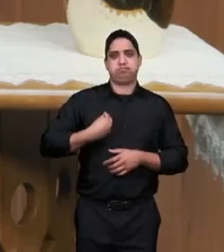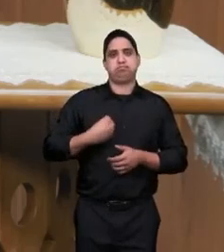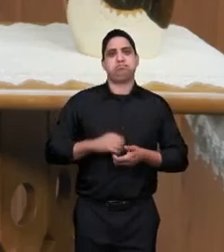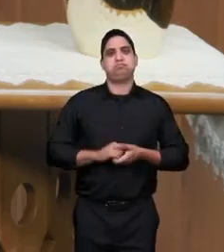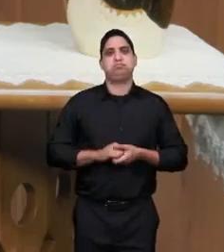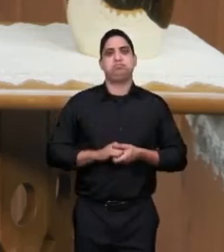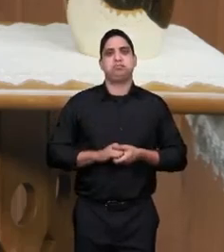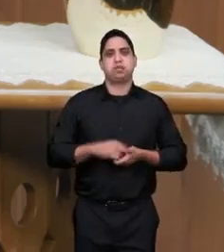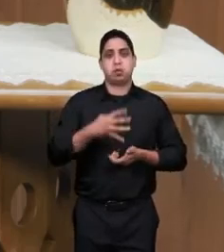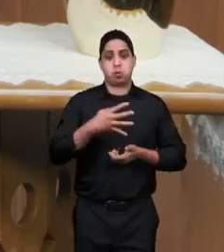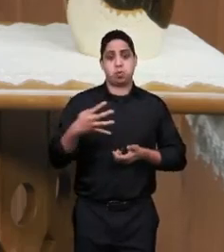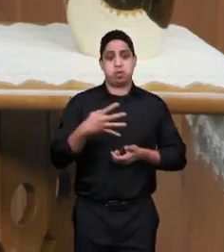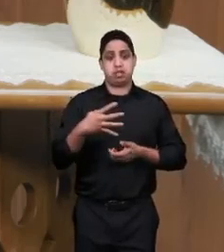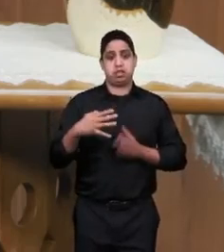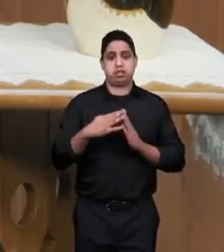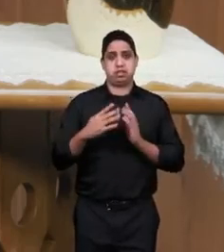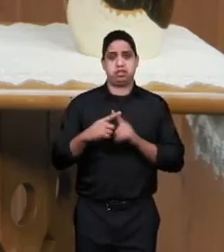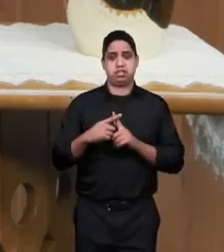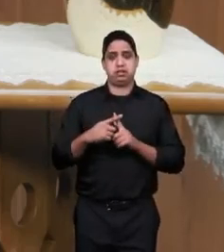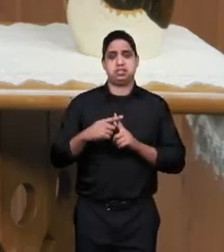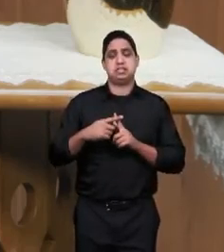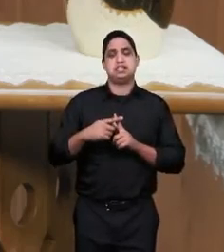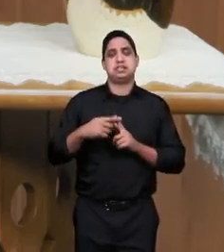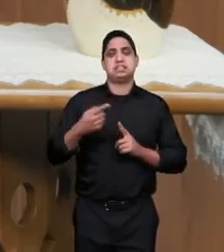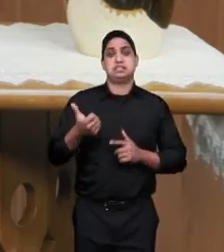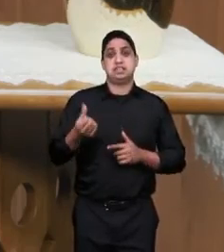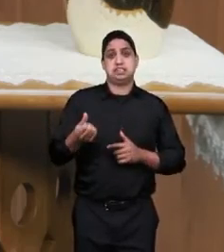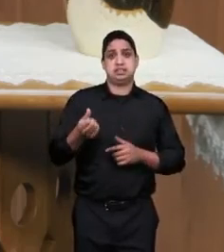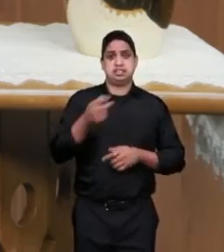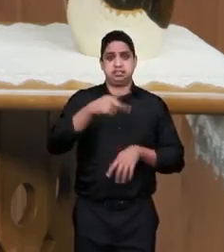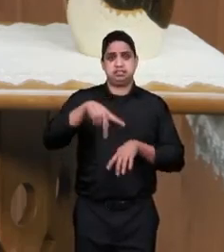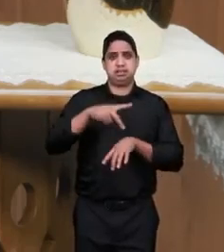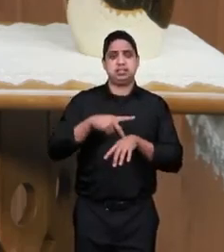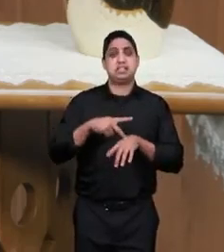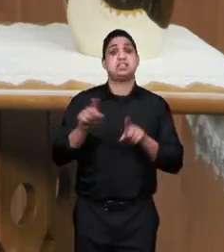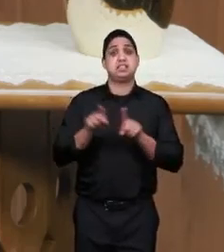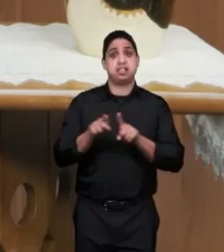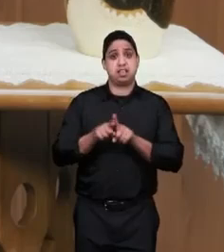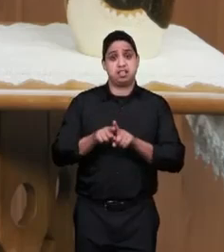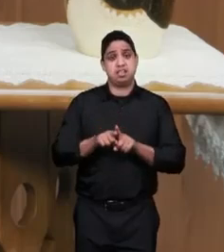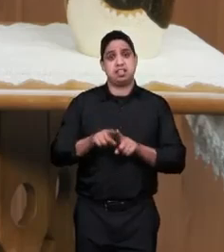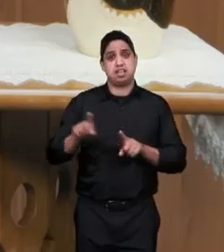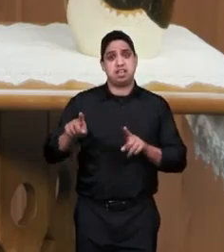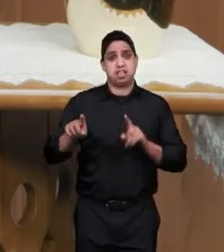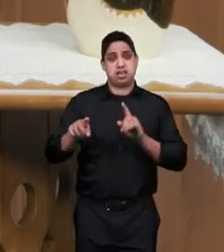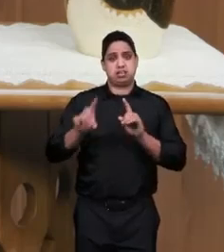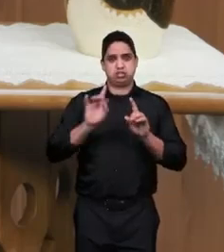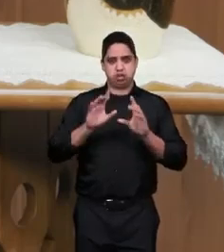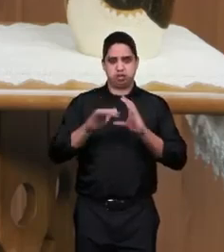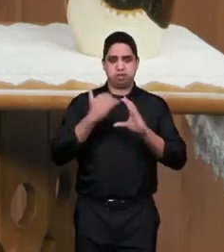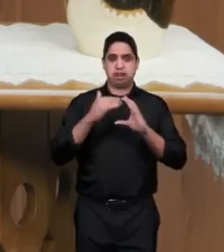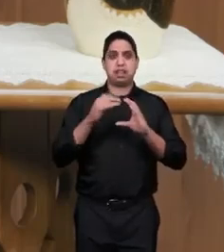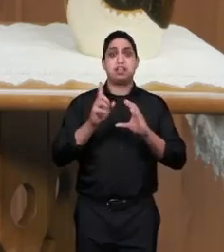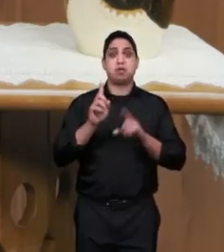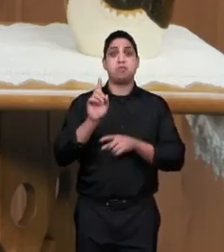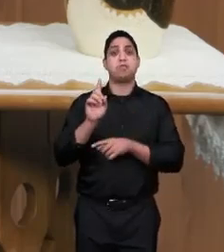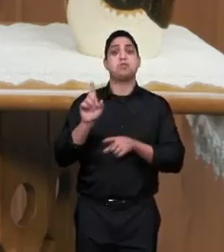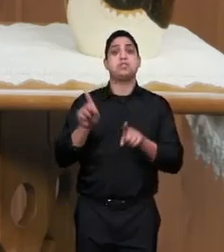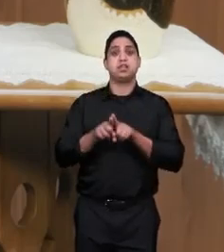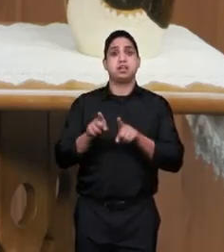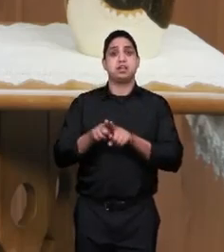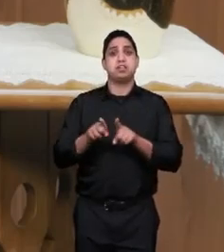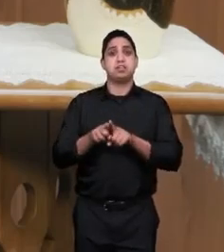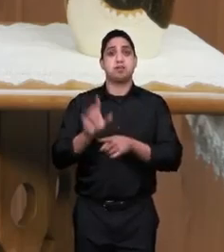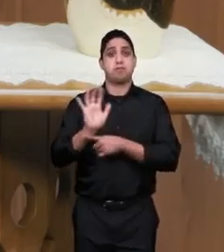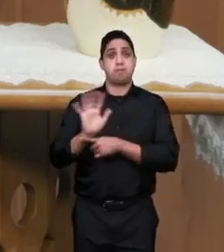participants, 44 churches in 16 countries, and they sent, even beyond these informations,